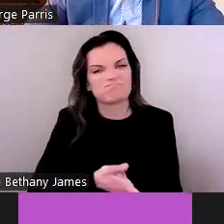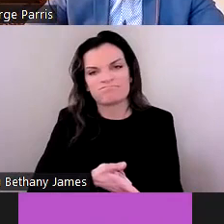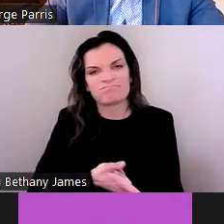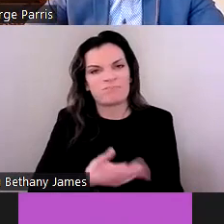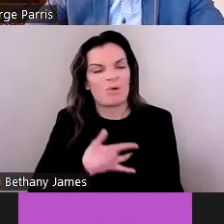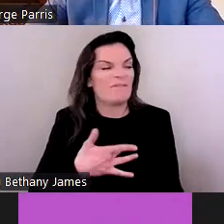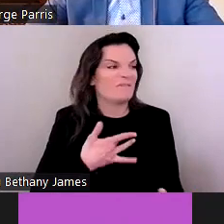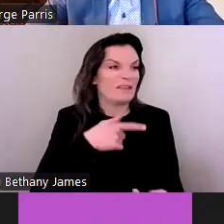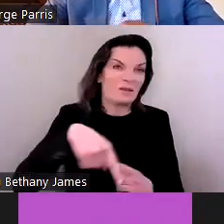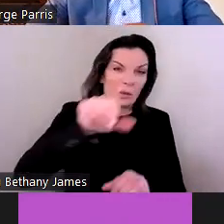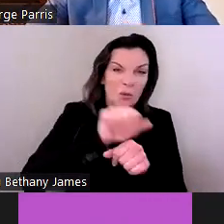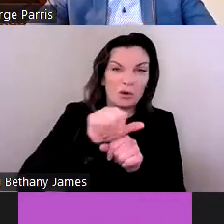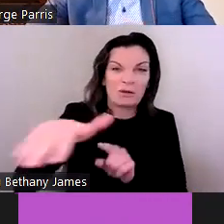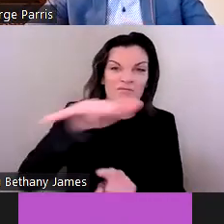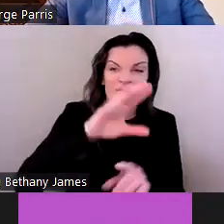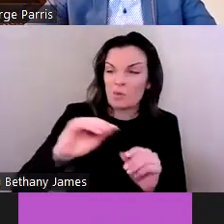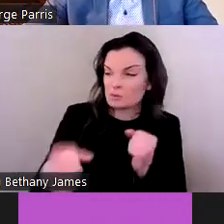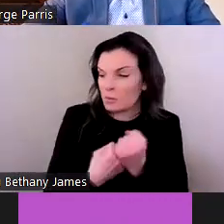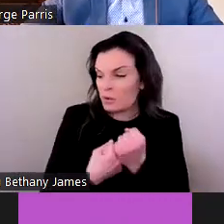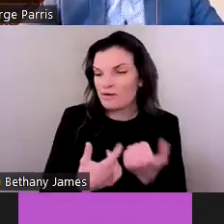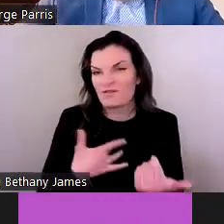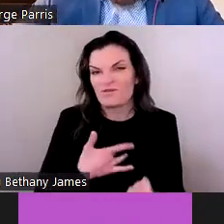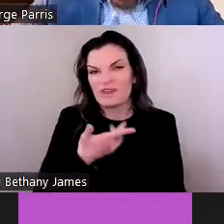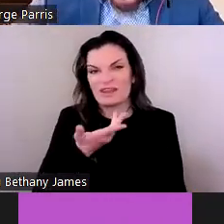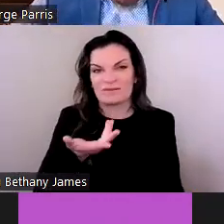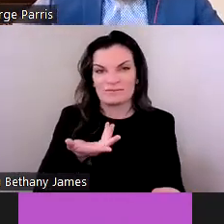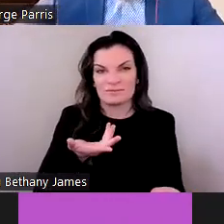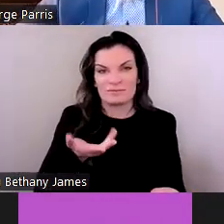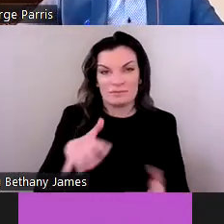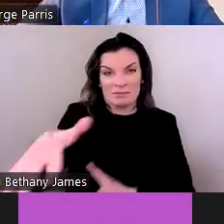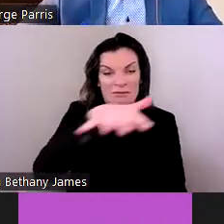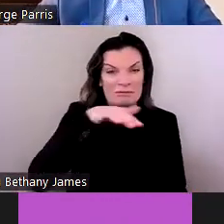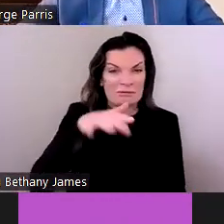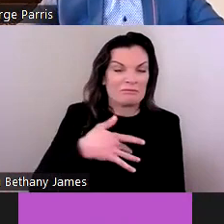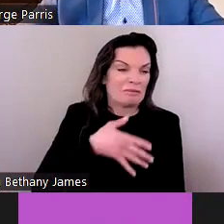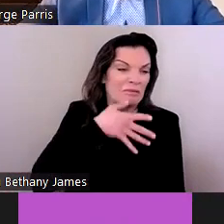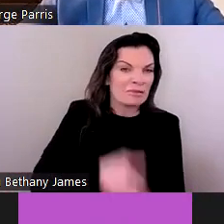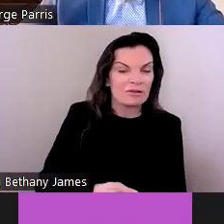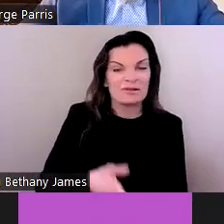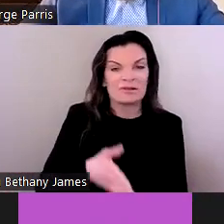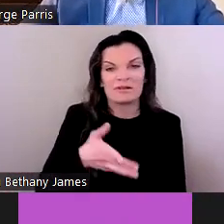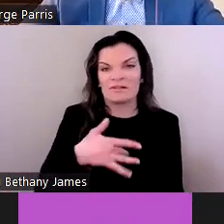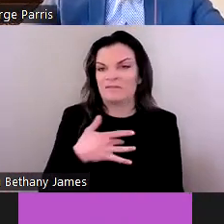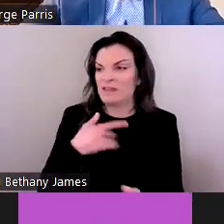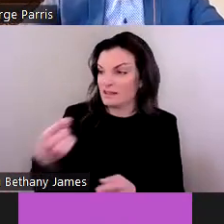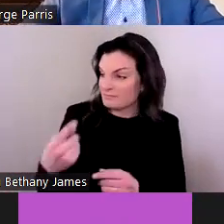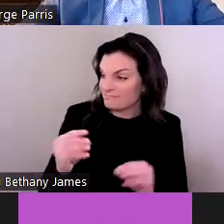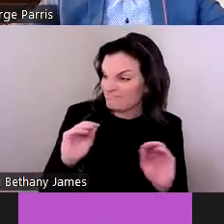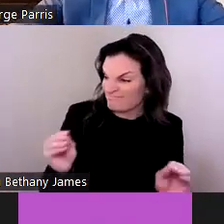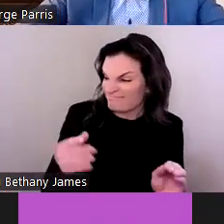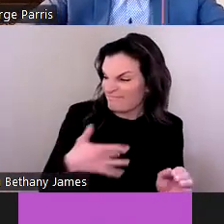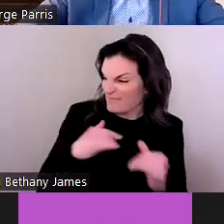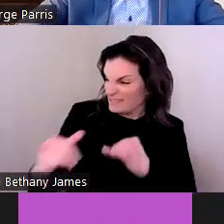environment, if they don't feel that they have a toxic work environment and the culture at their work environment